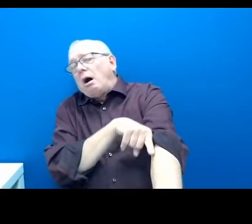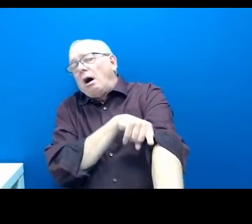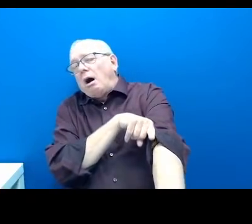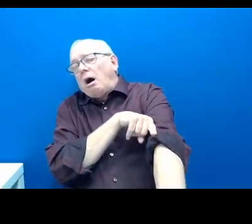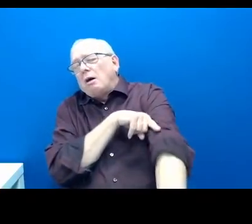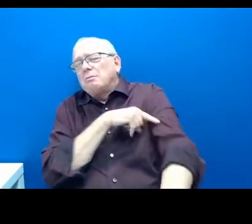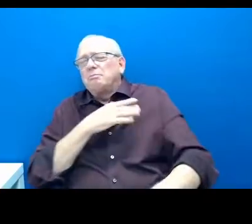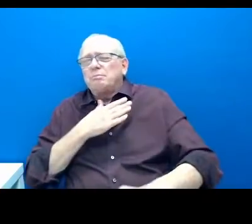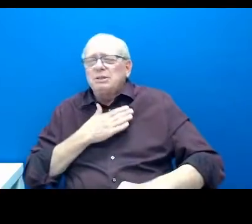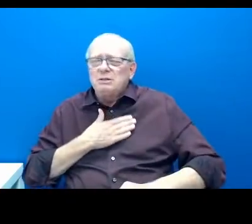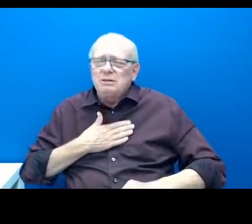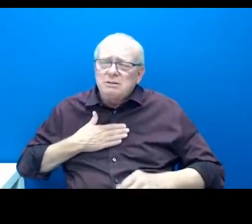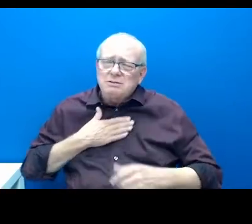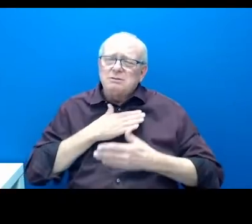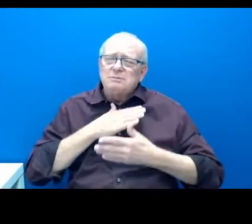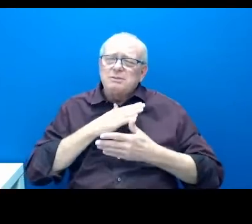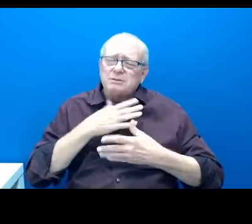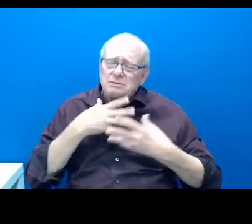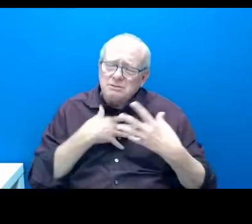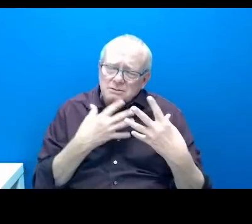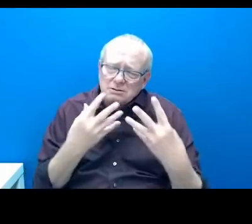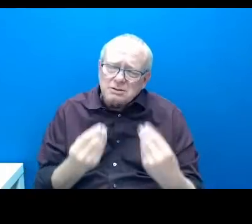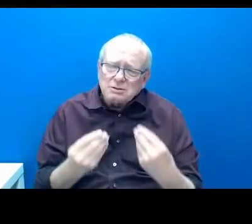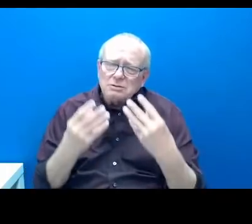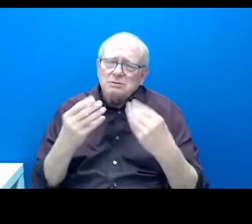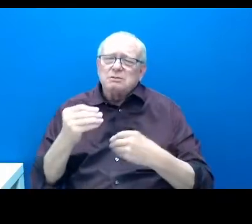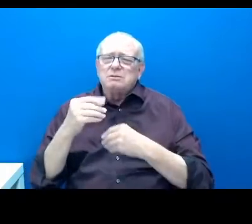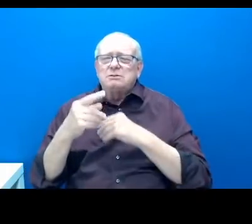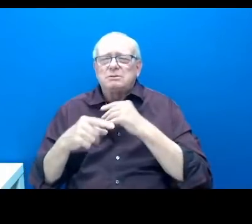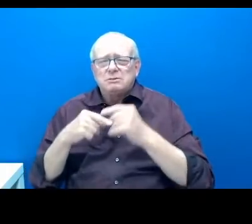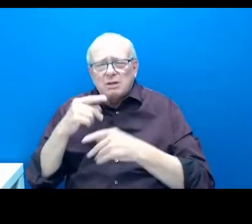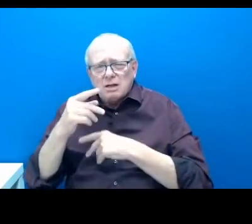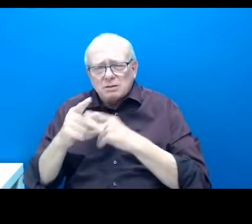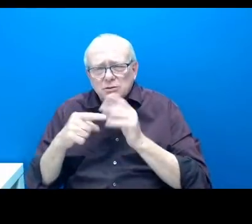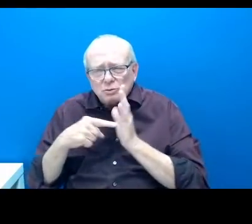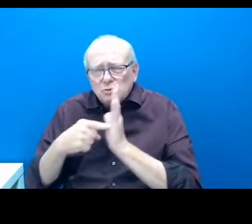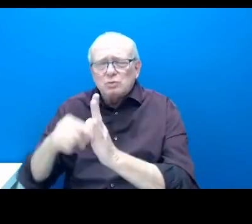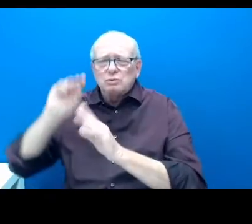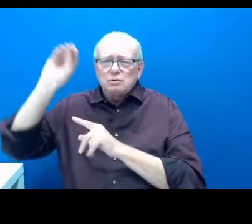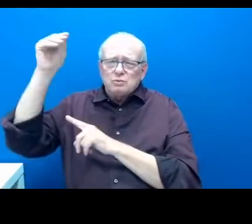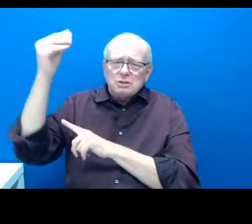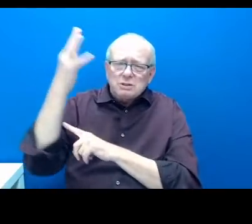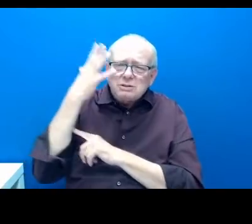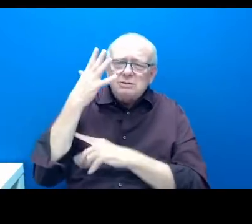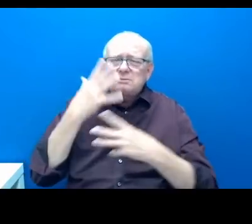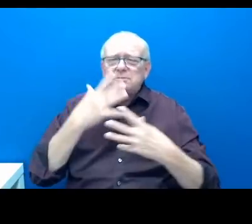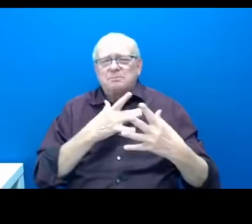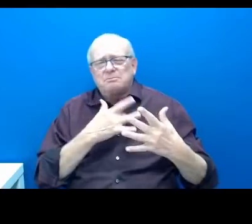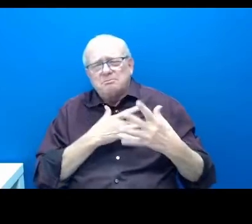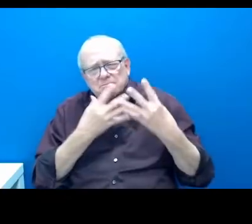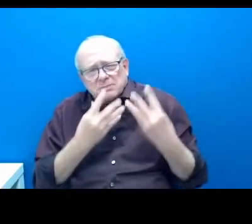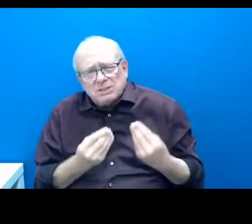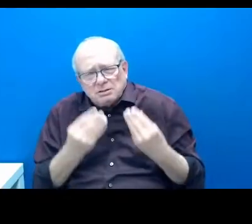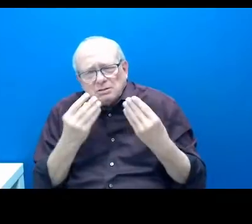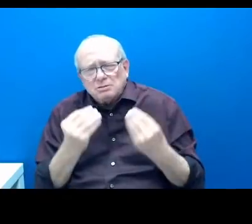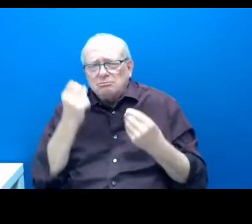Show each other grace and compassion whenever you're able, and just take care of